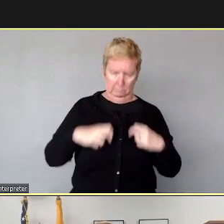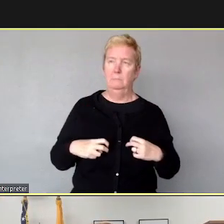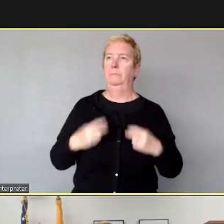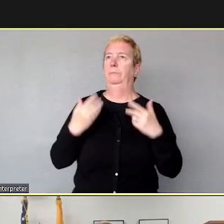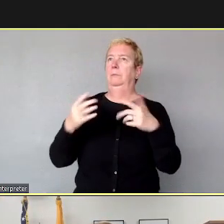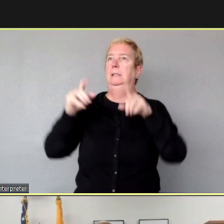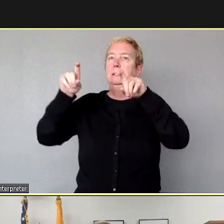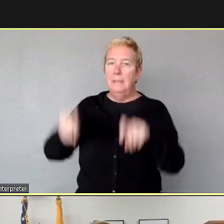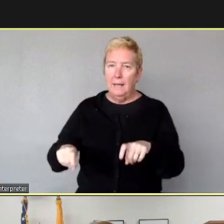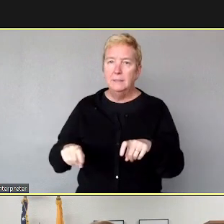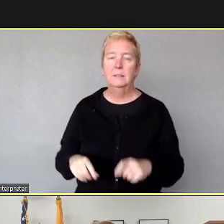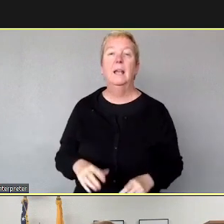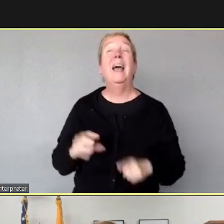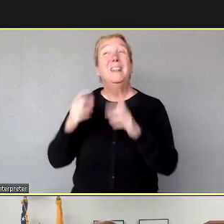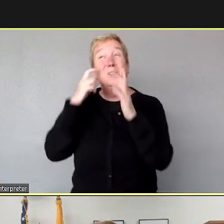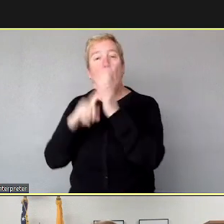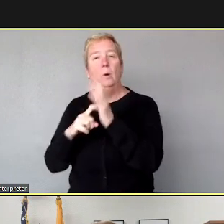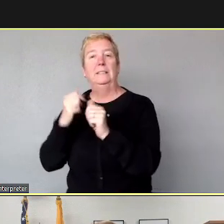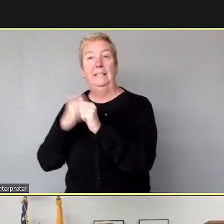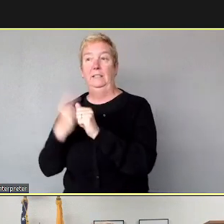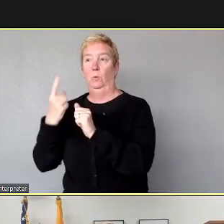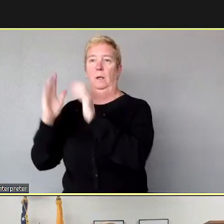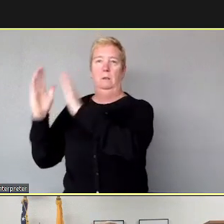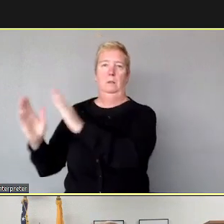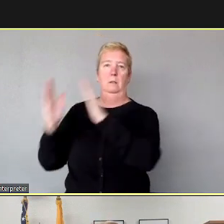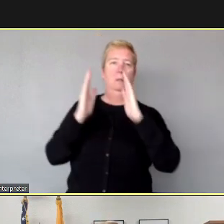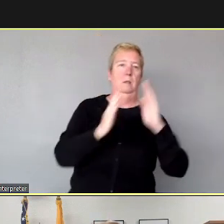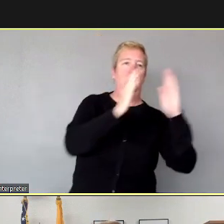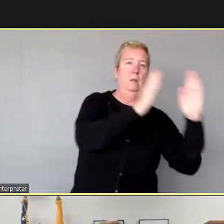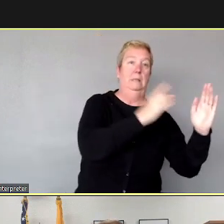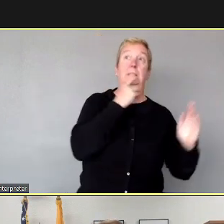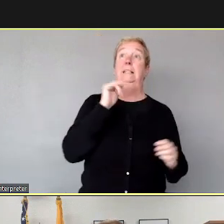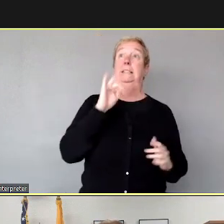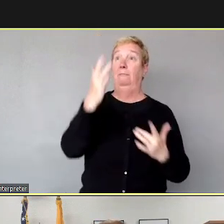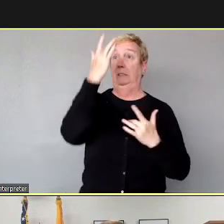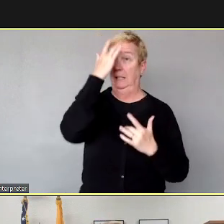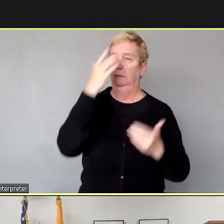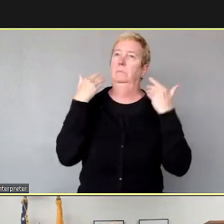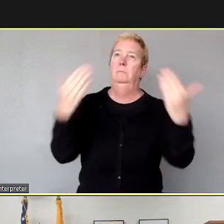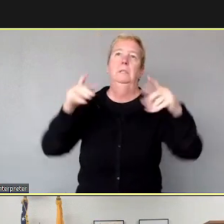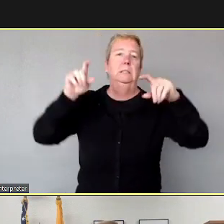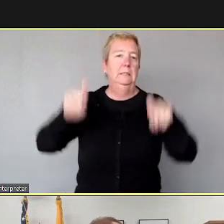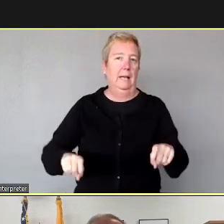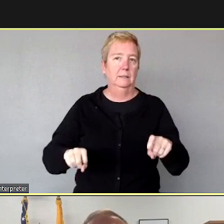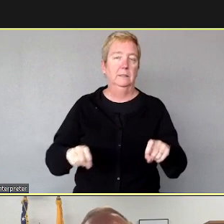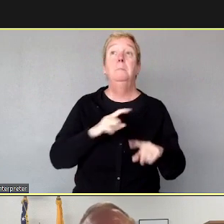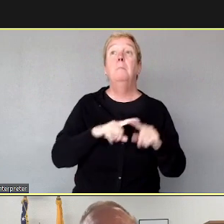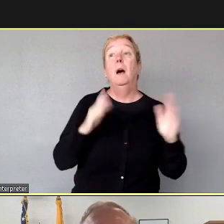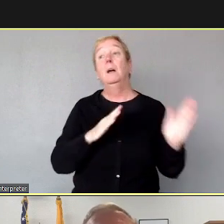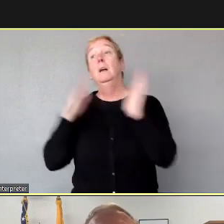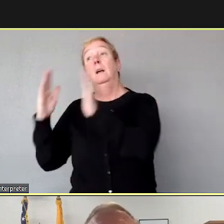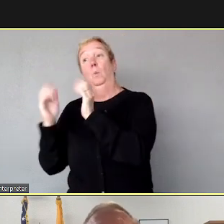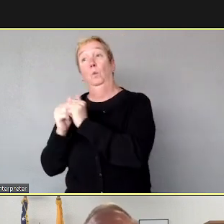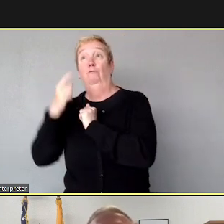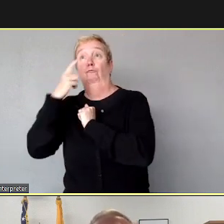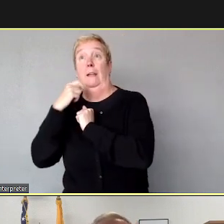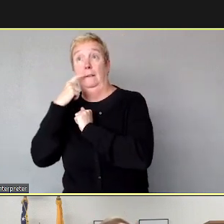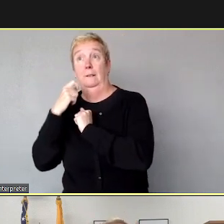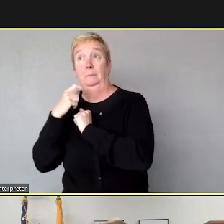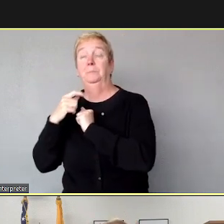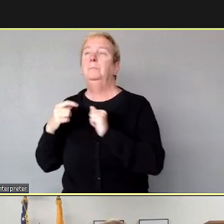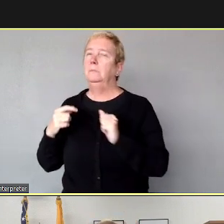across, you'll see every category you should get tested if you have symptoms. Then particularly in red times, in red counties, you